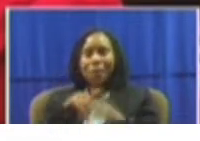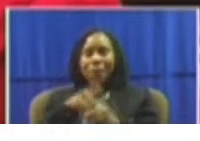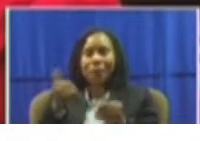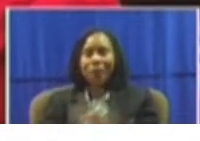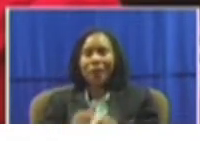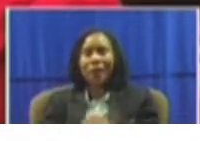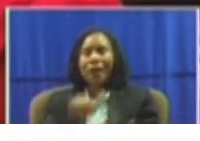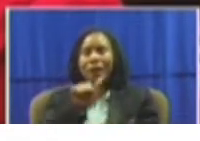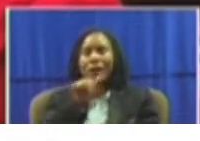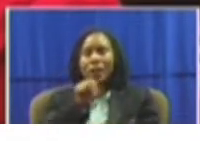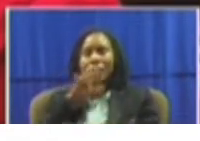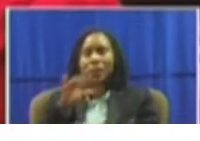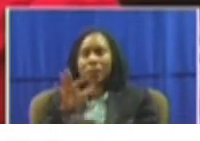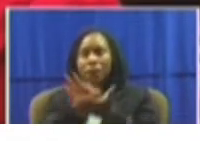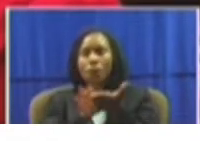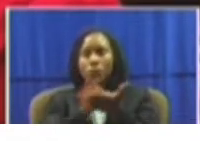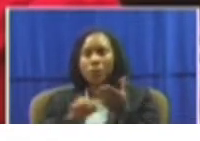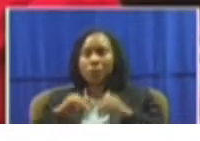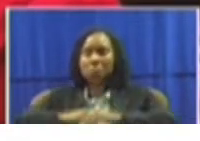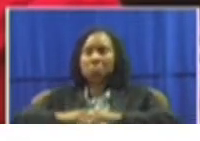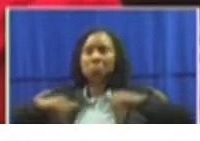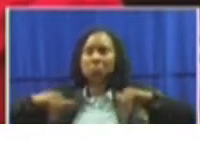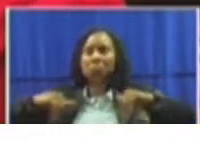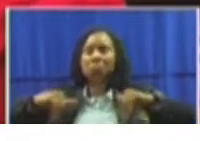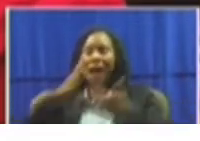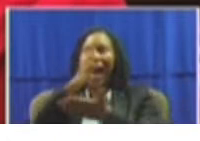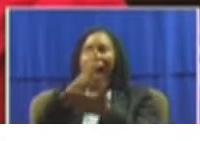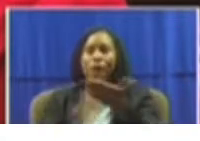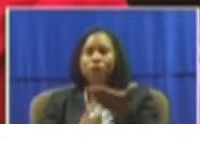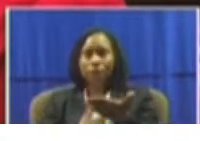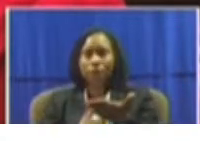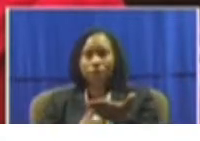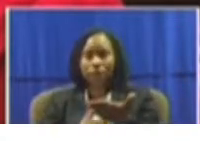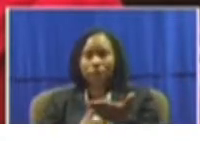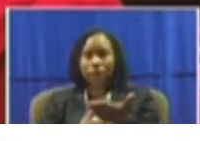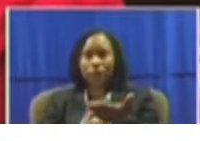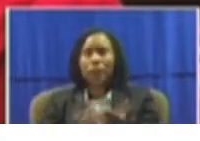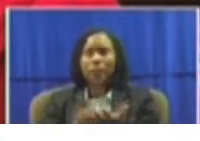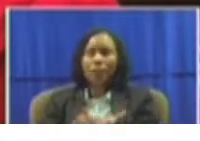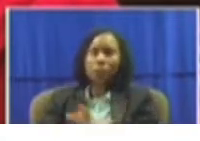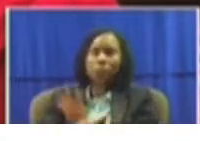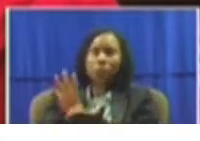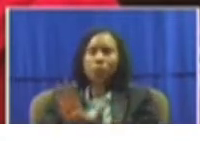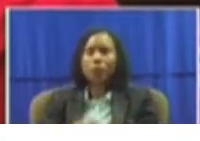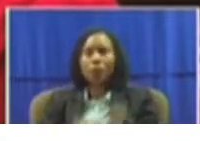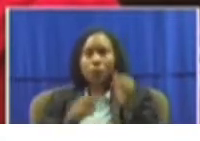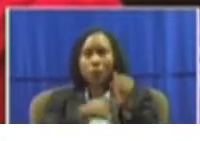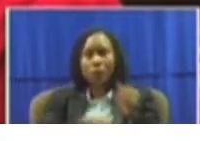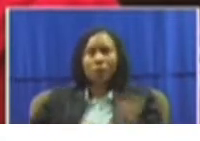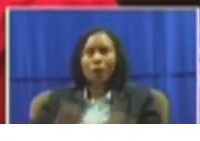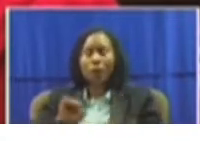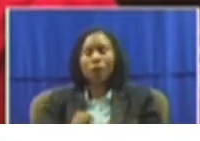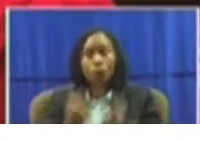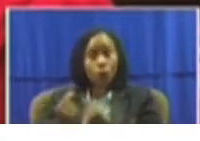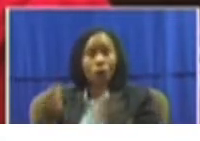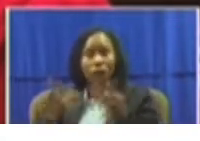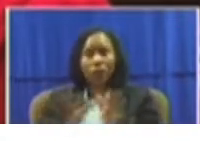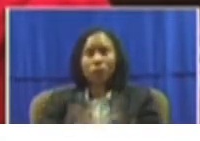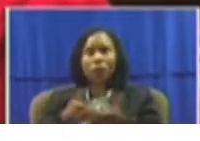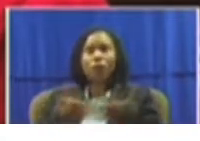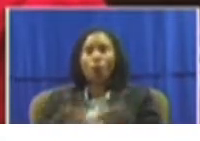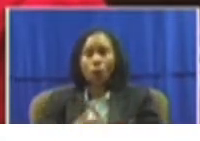vote into half and then vote out your incumbent president. We did that before. We've got the capacity to do it. We did it